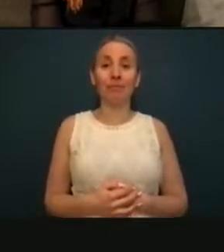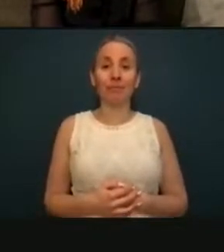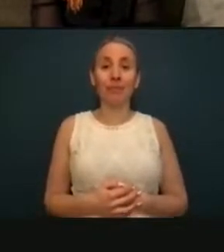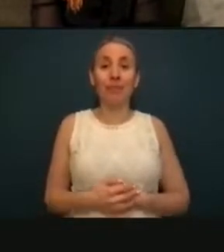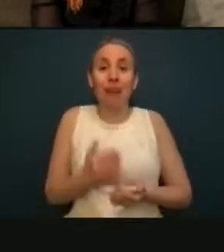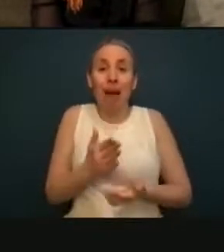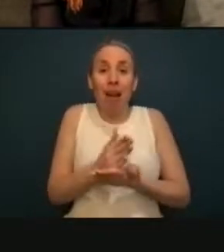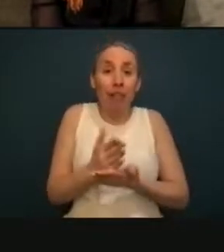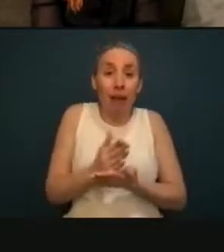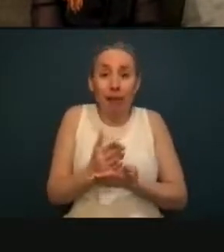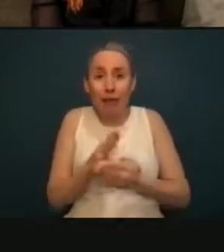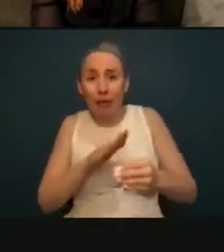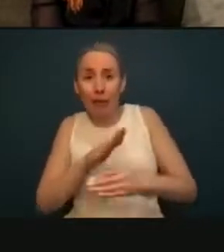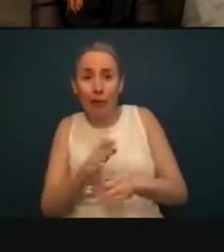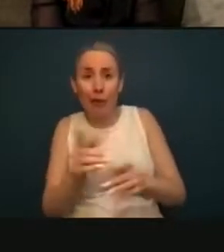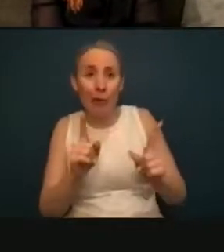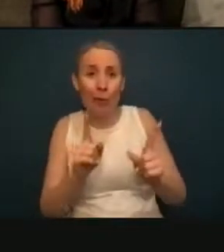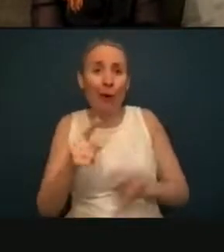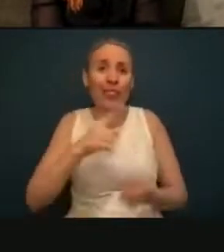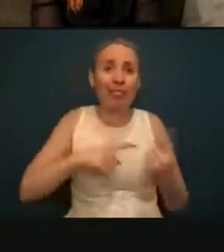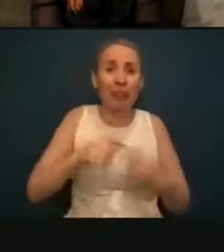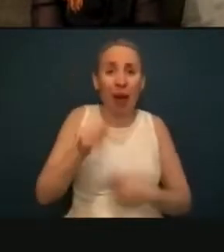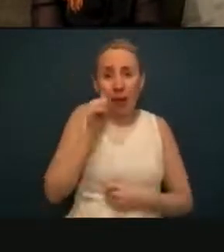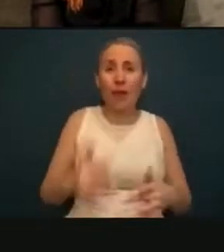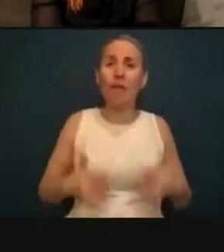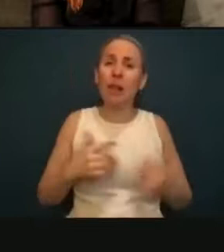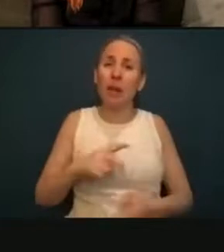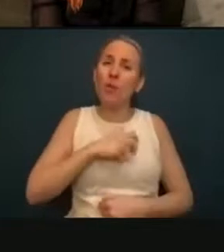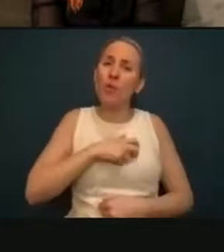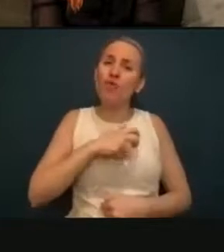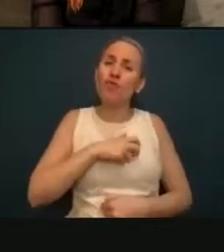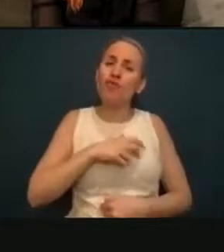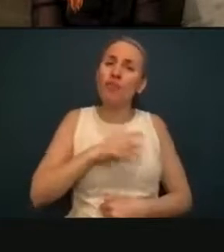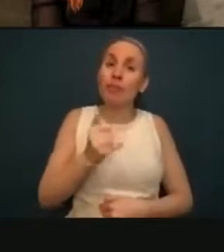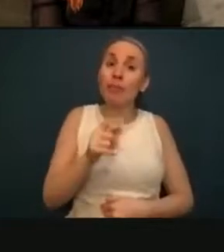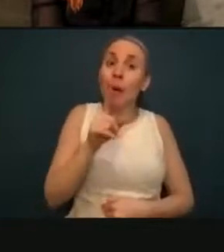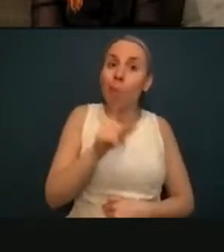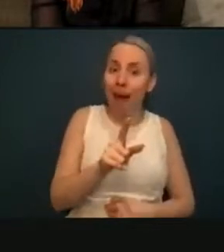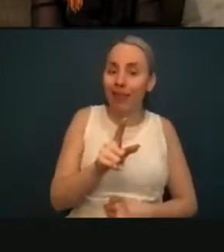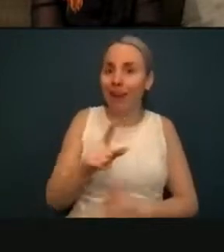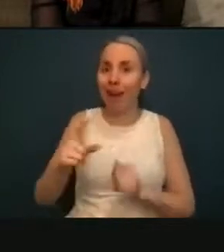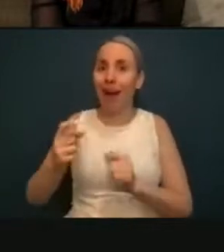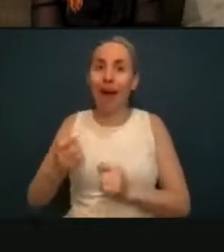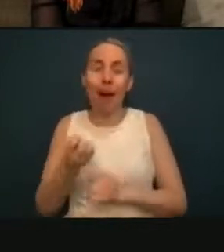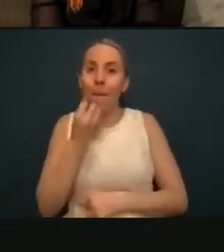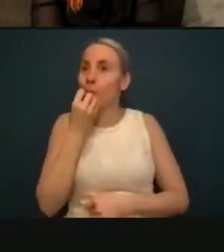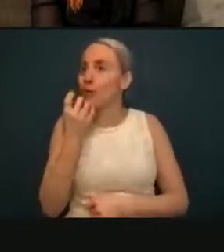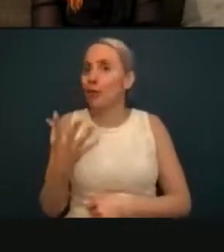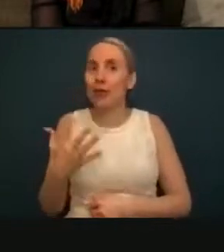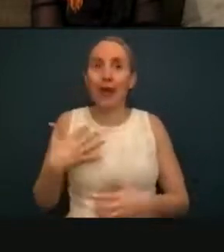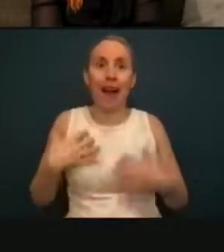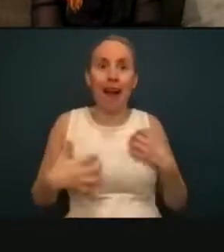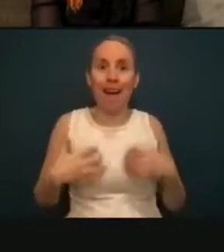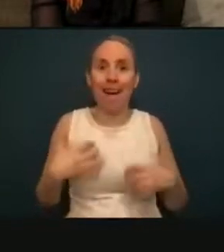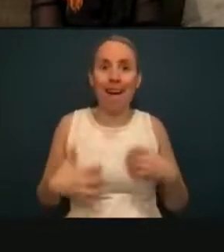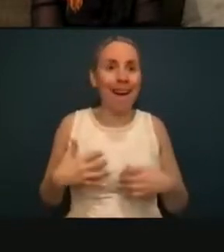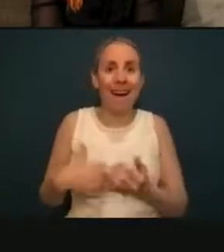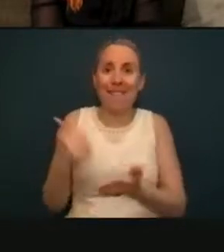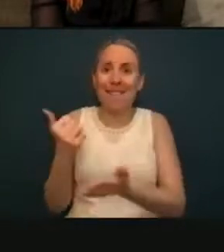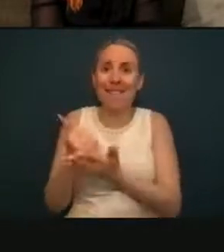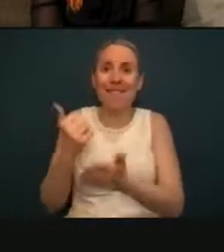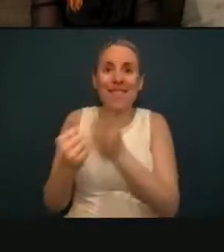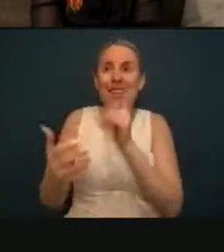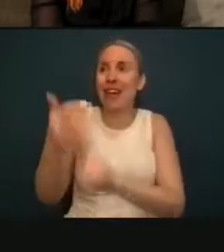It's a scary place for people, but it can also be a beautiful place and lead us to some incredible things. You know, so I